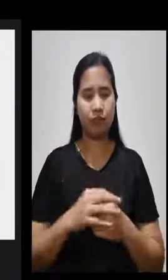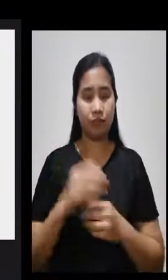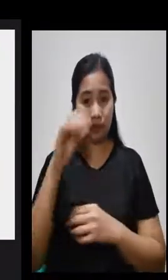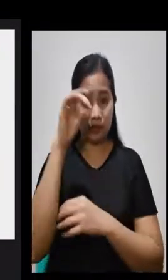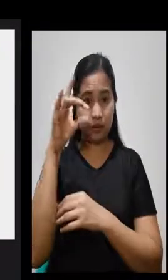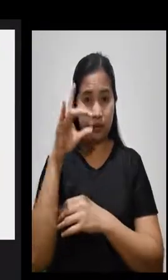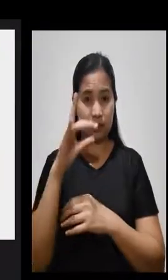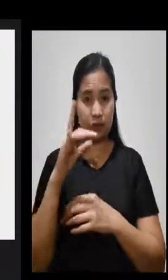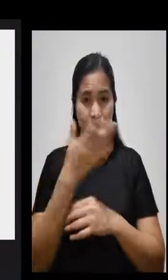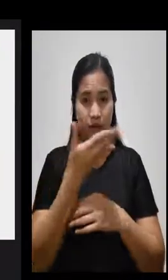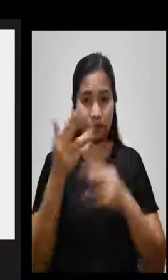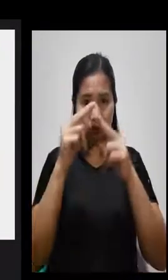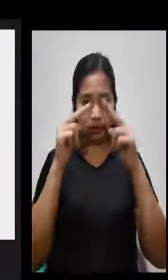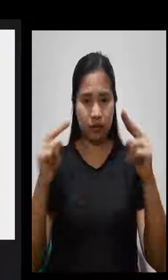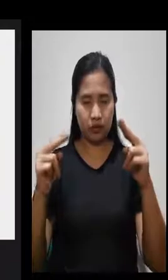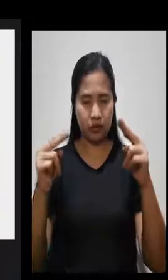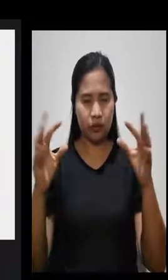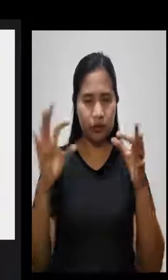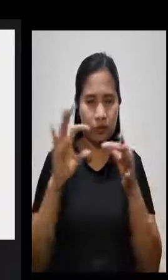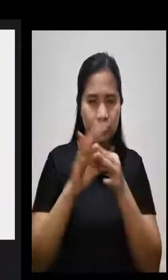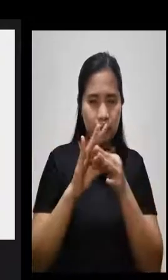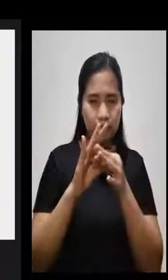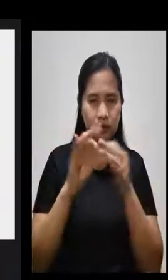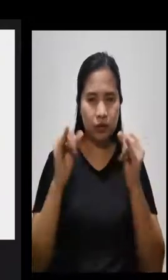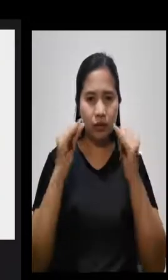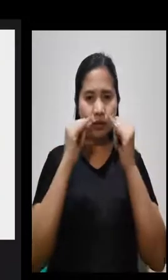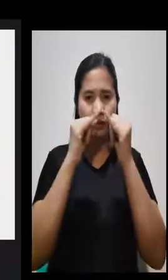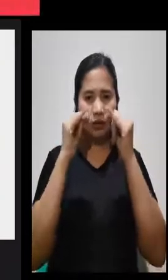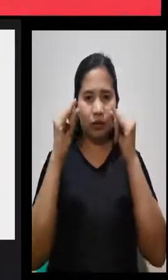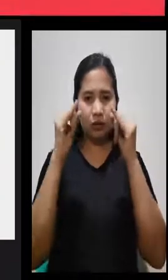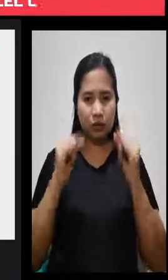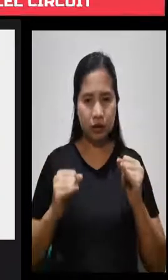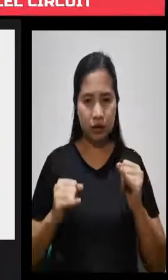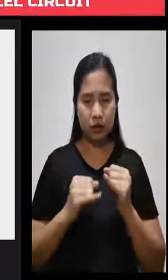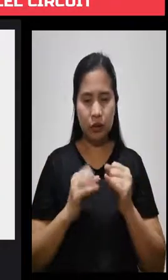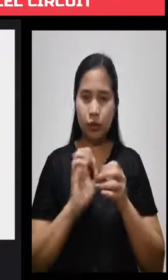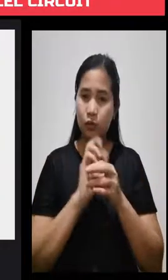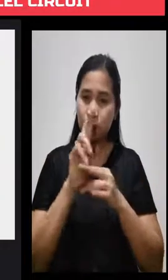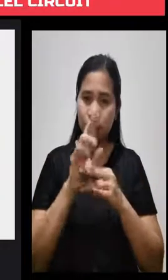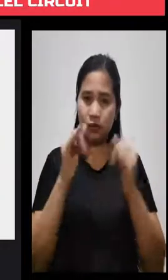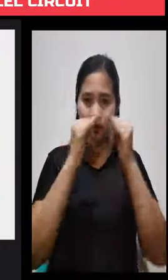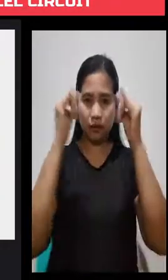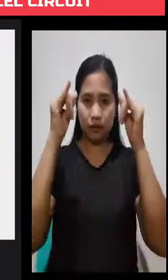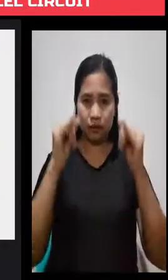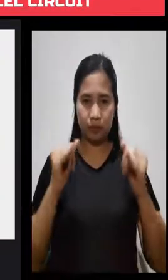connected up in series or parallel? How can you tell?